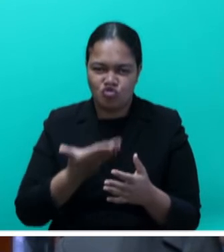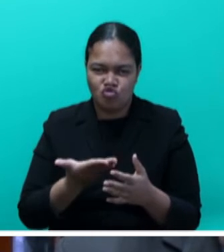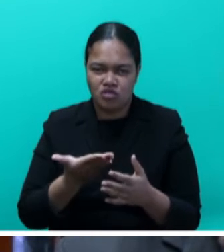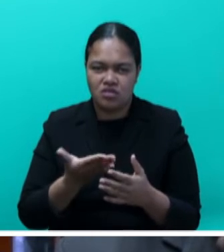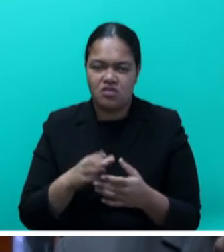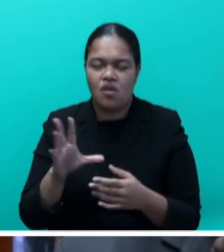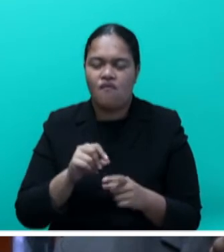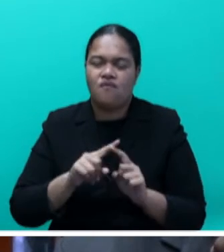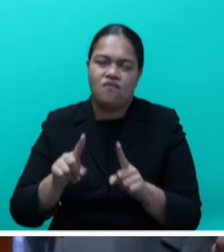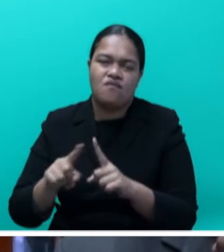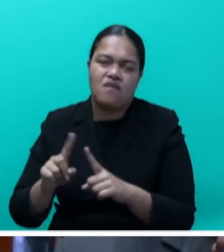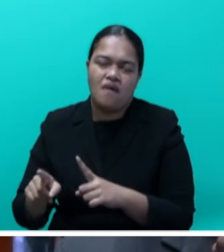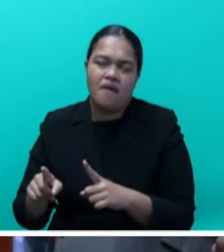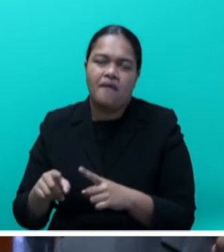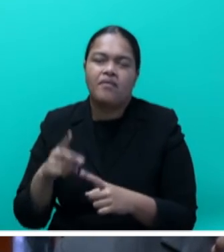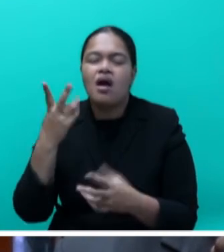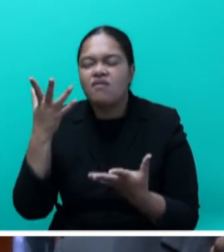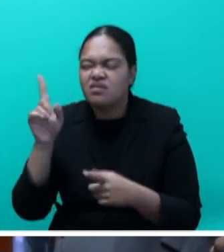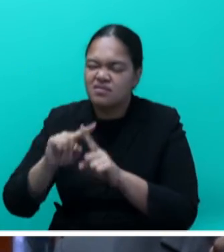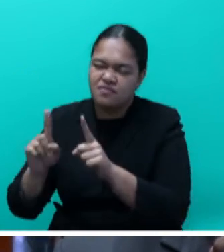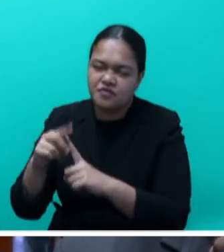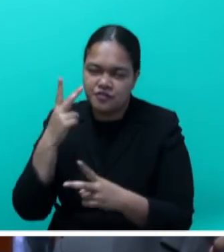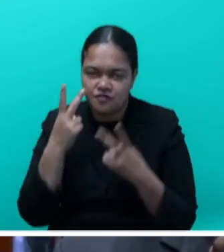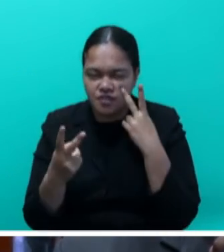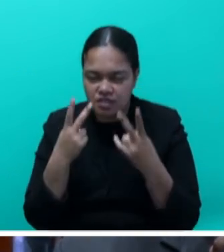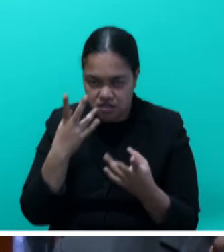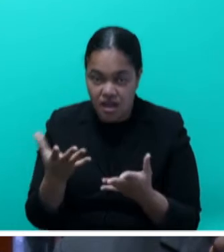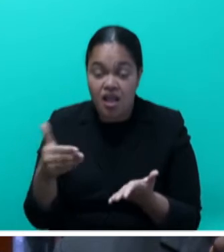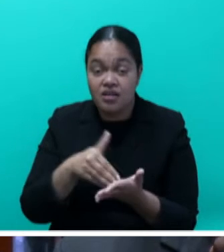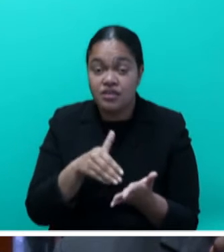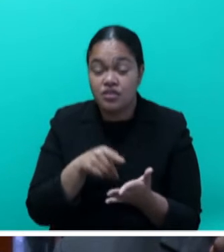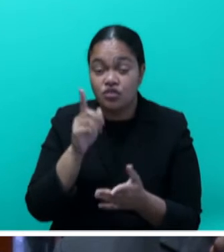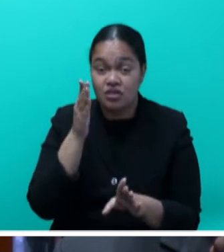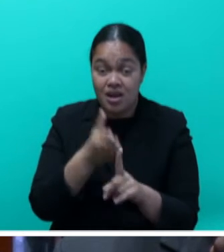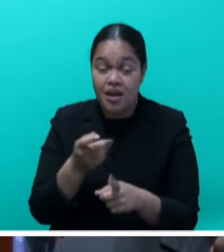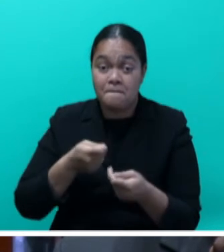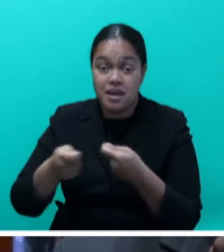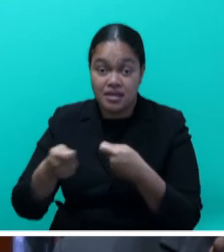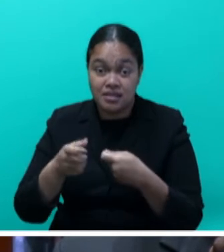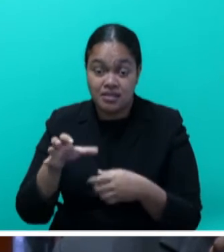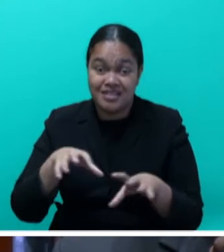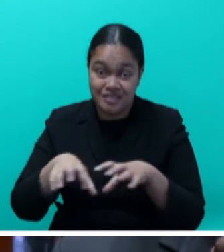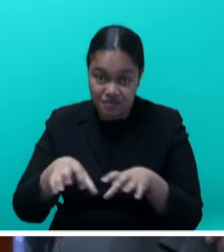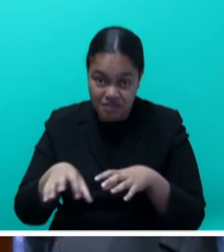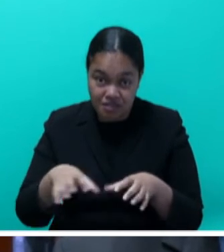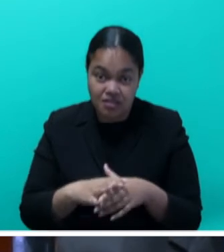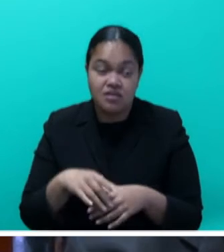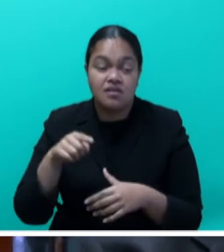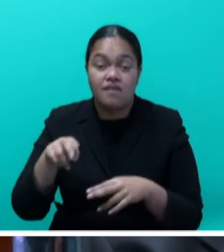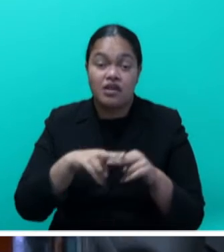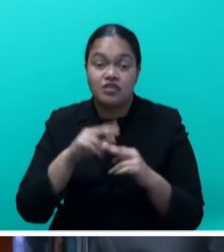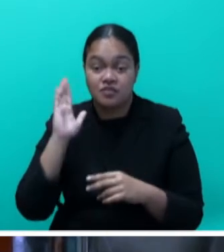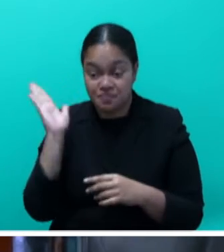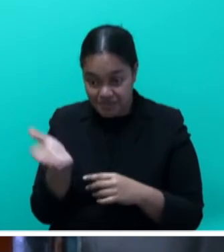vast majority of potential visitors. In addition to the direct marketing and advertising activities, the Fiji Airways